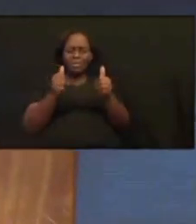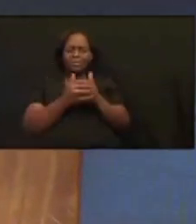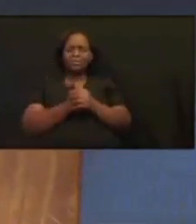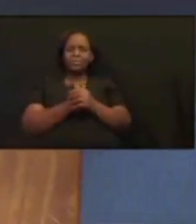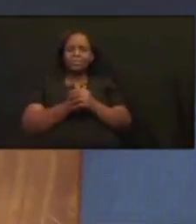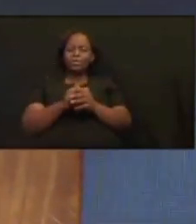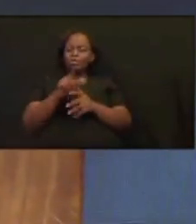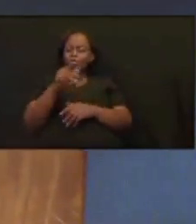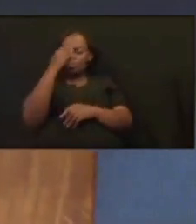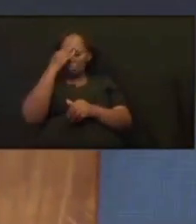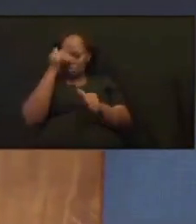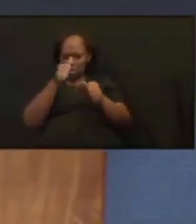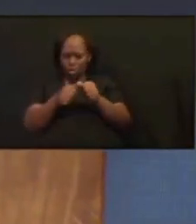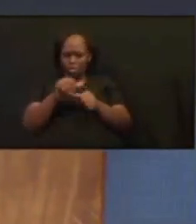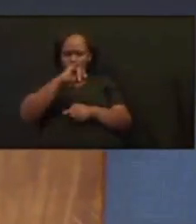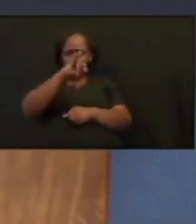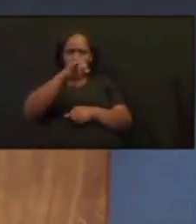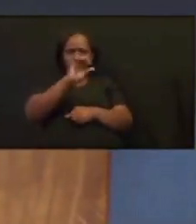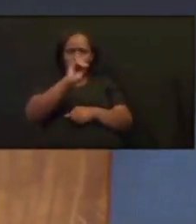a king at age 9.